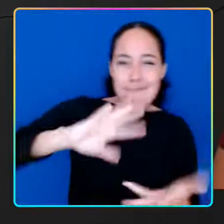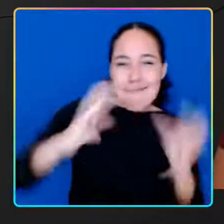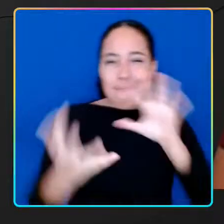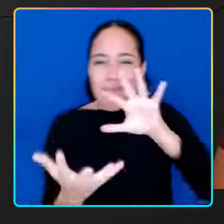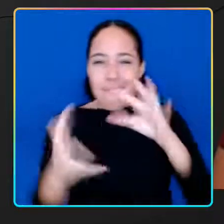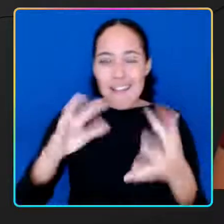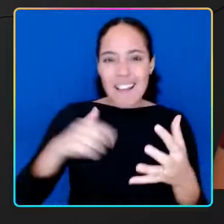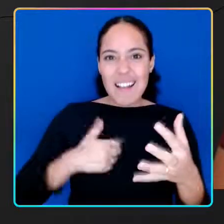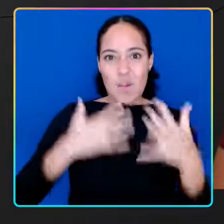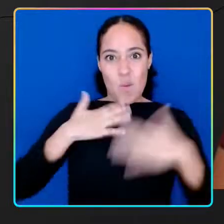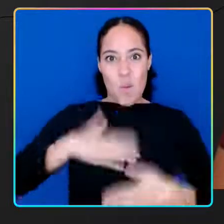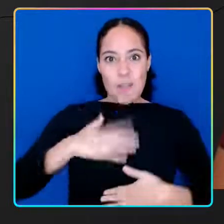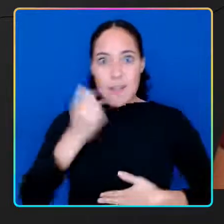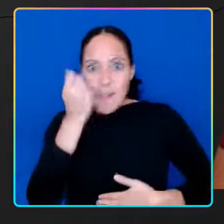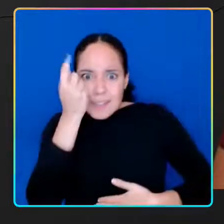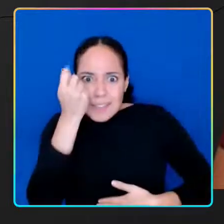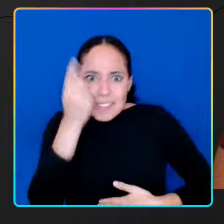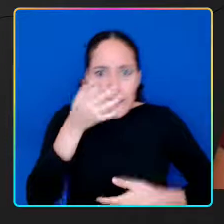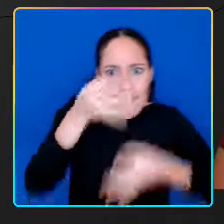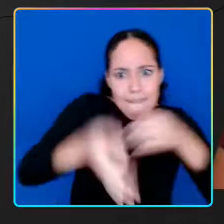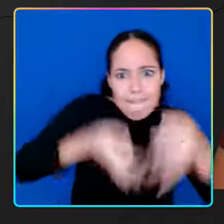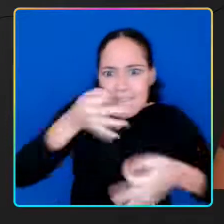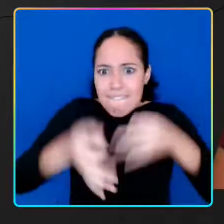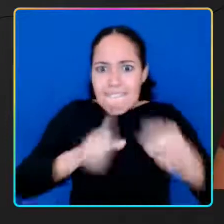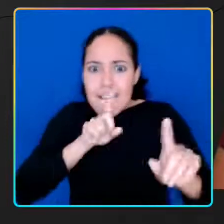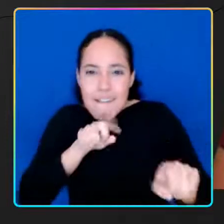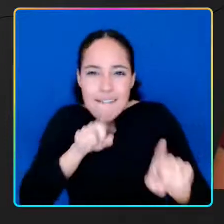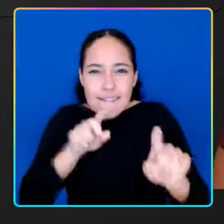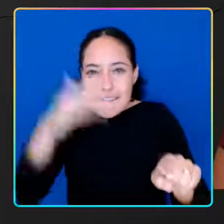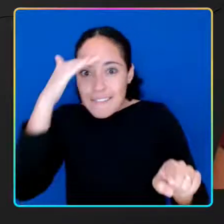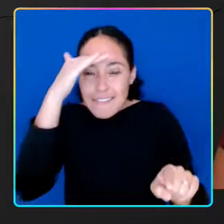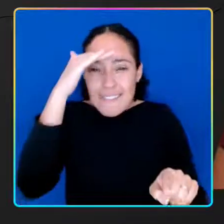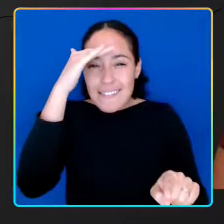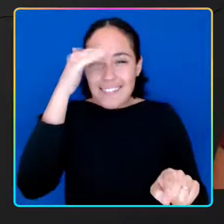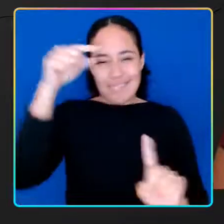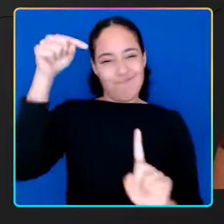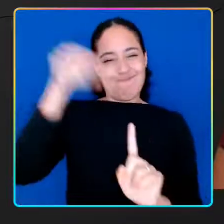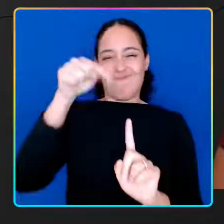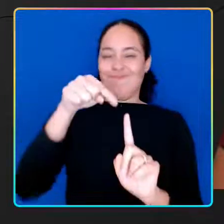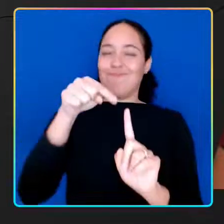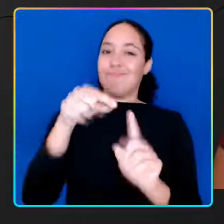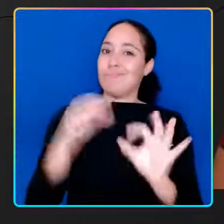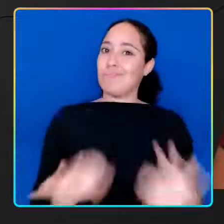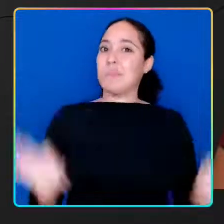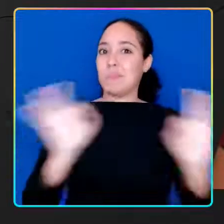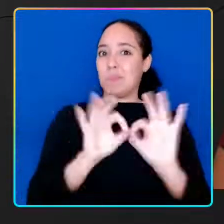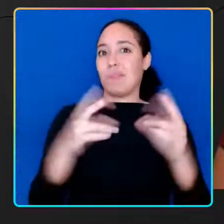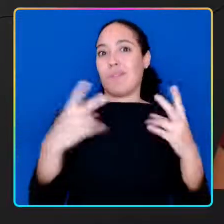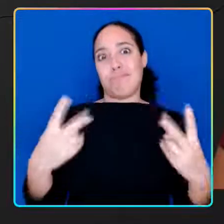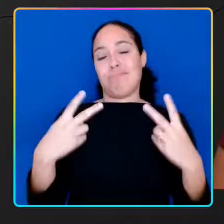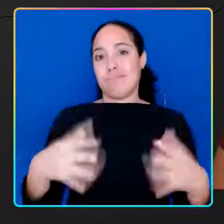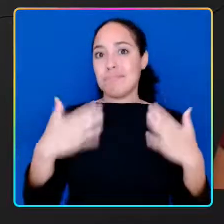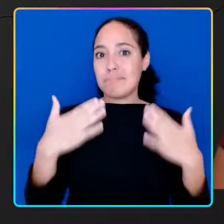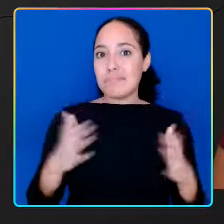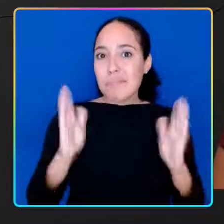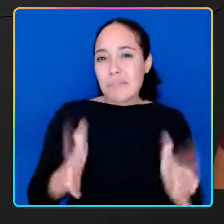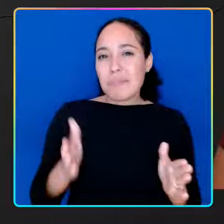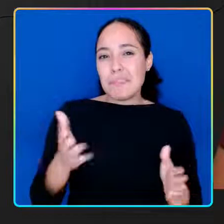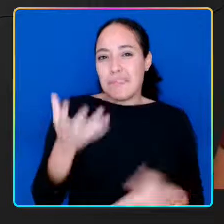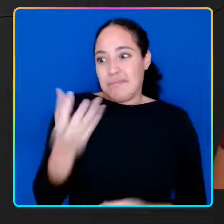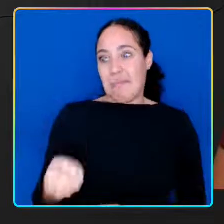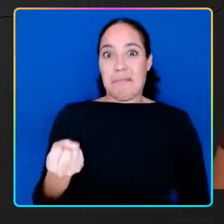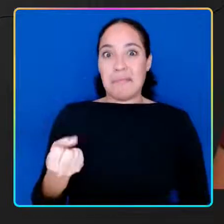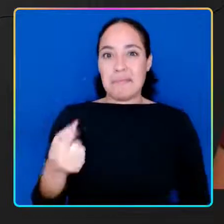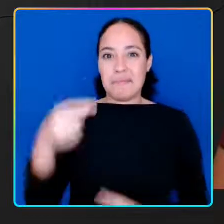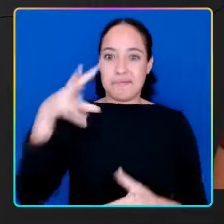And that combination of those desires essentially leads you to a set of tools that help you to answer these questions better than any other